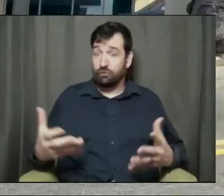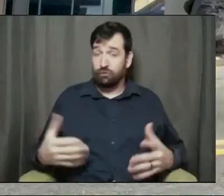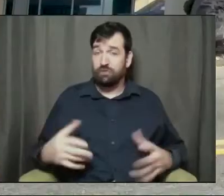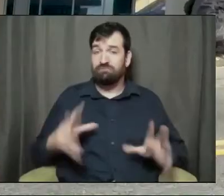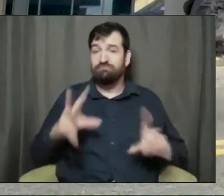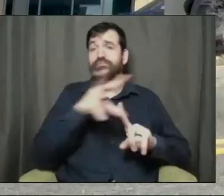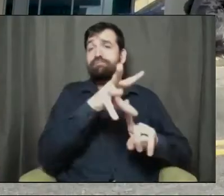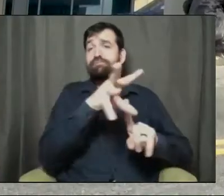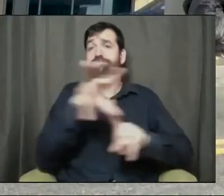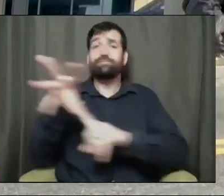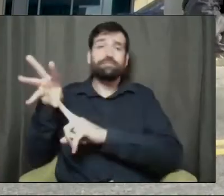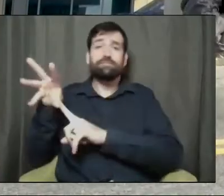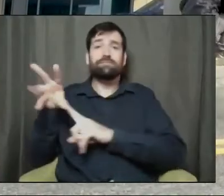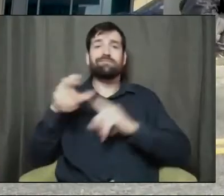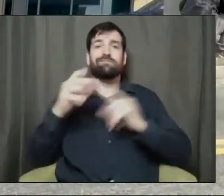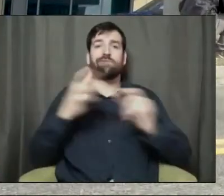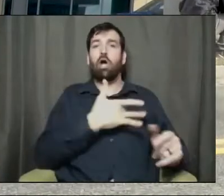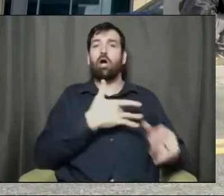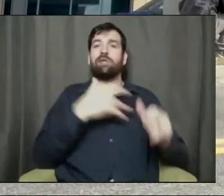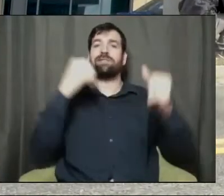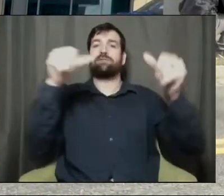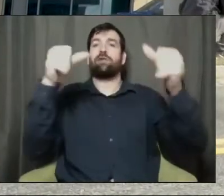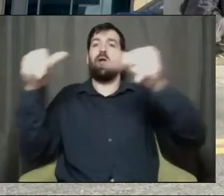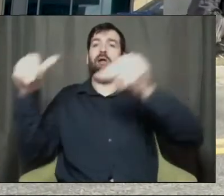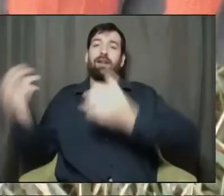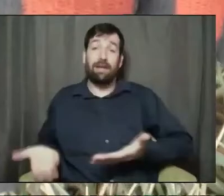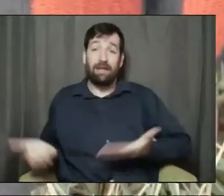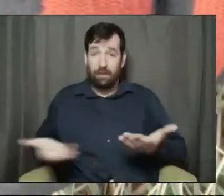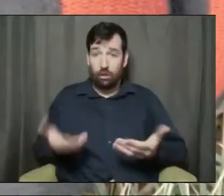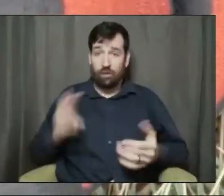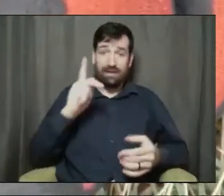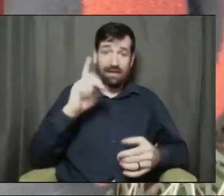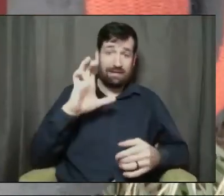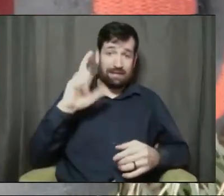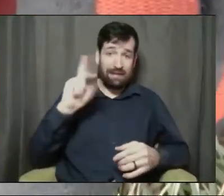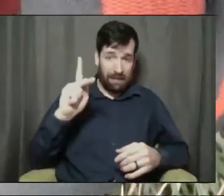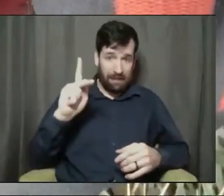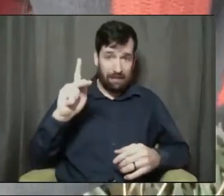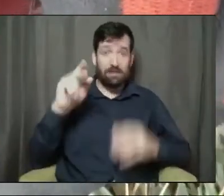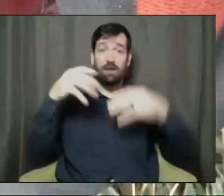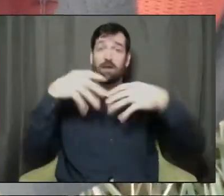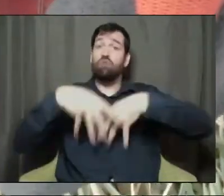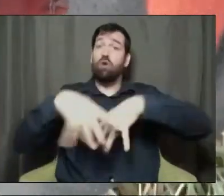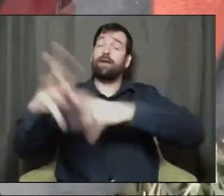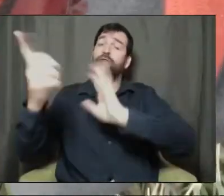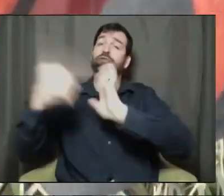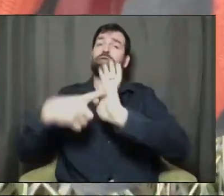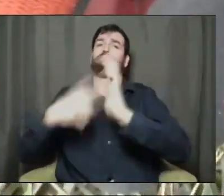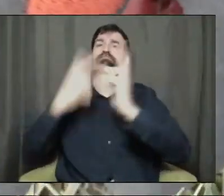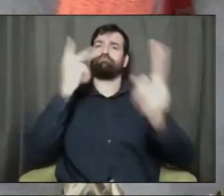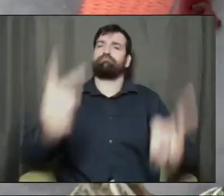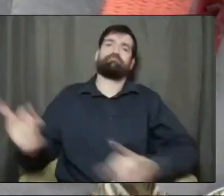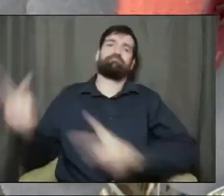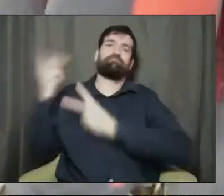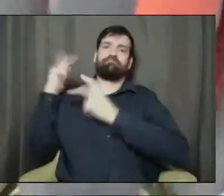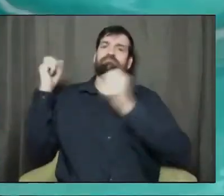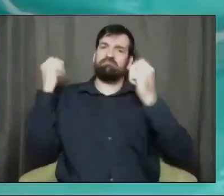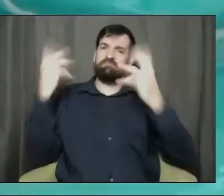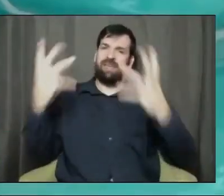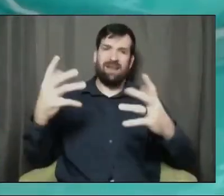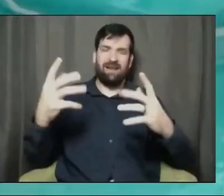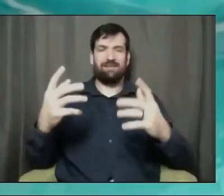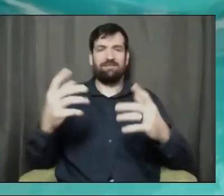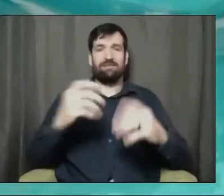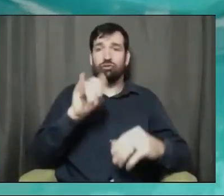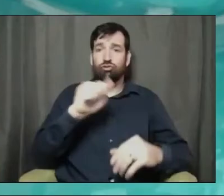hearts being installed outside the hospital here in KCK. The Parade of Hearts features tributes of so many levels, from the Jazz District,